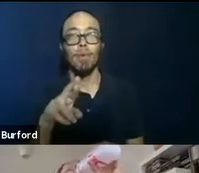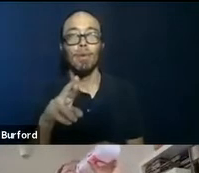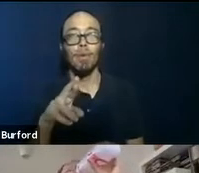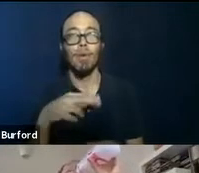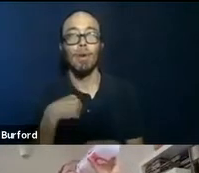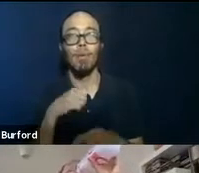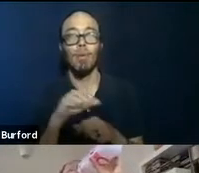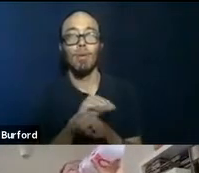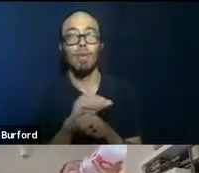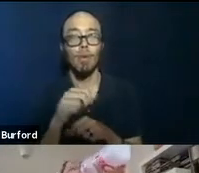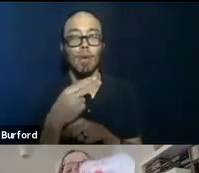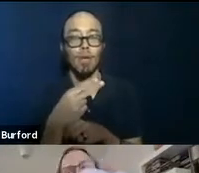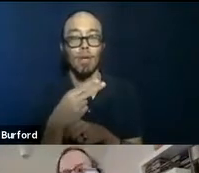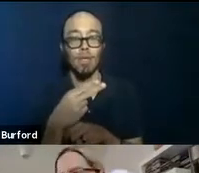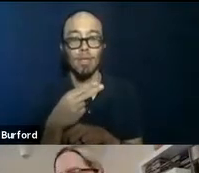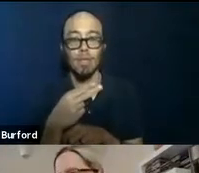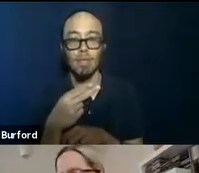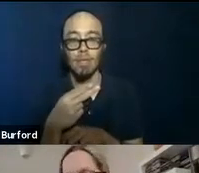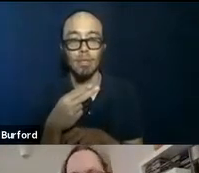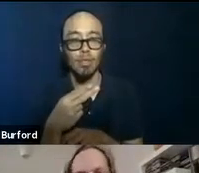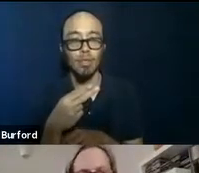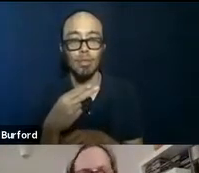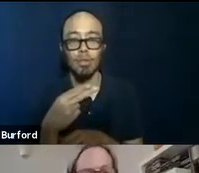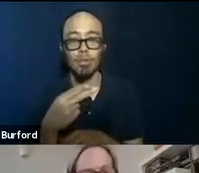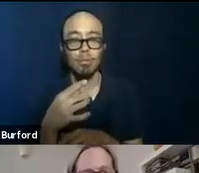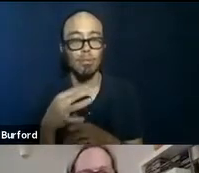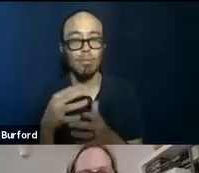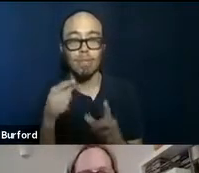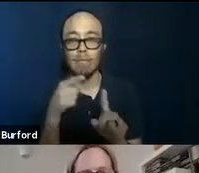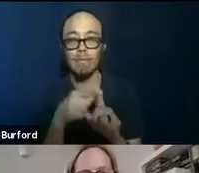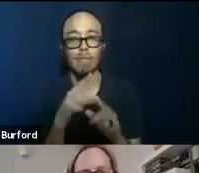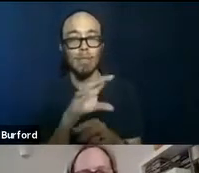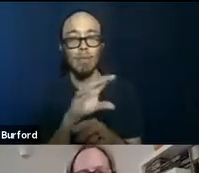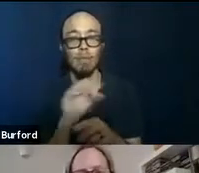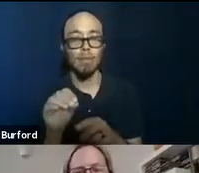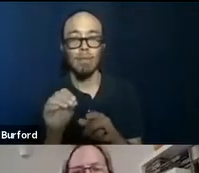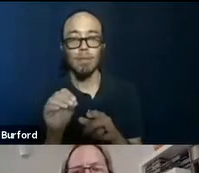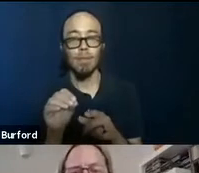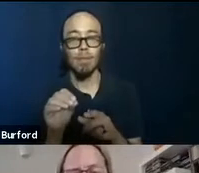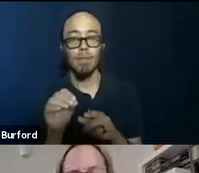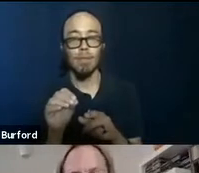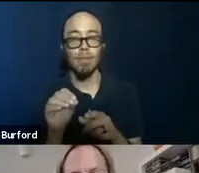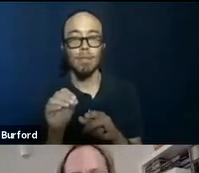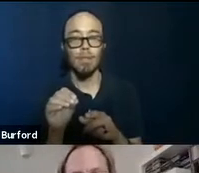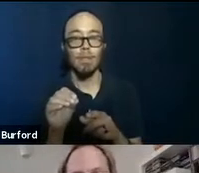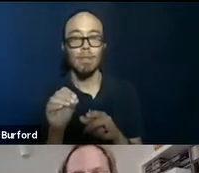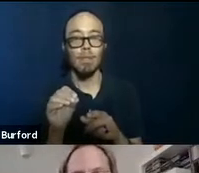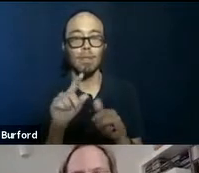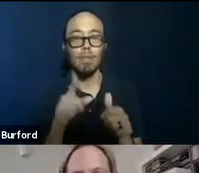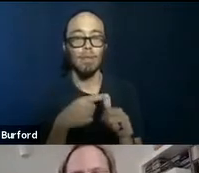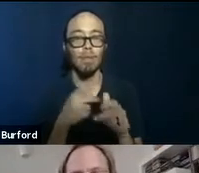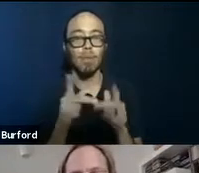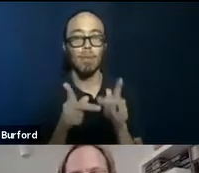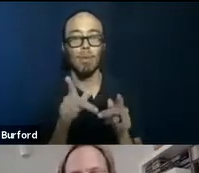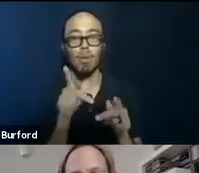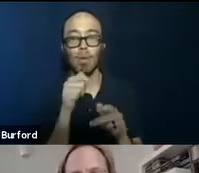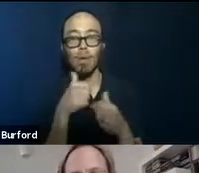HVP Gatagara. Gatagara is a center working for persons with disabilities in